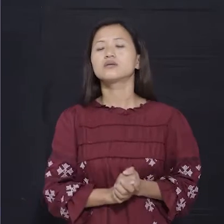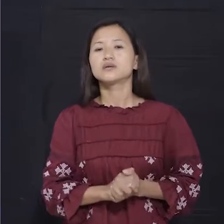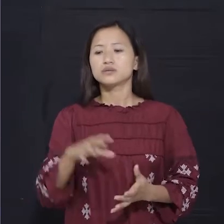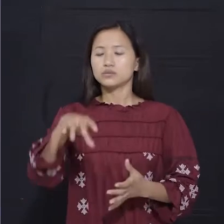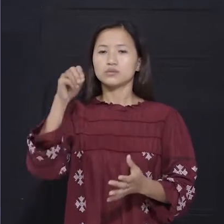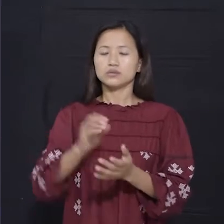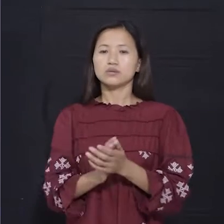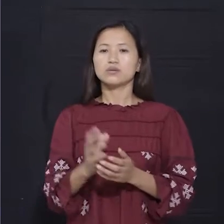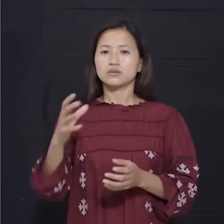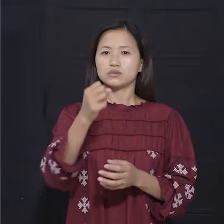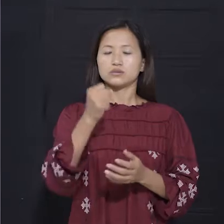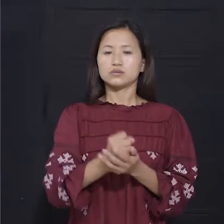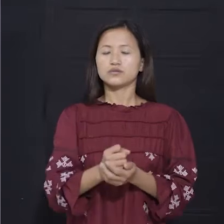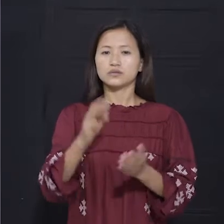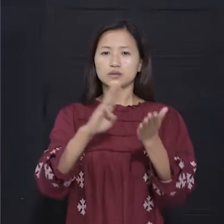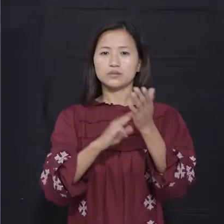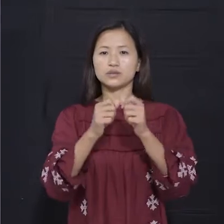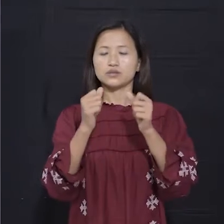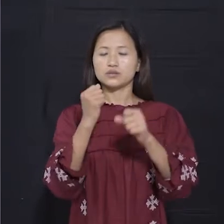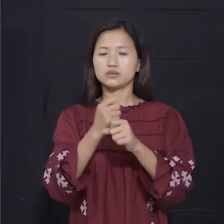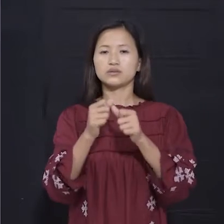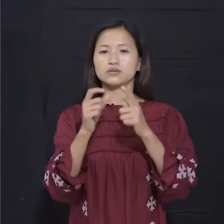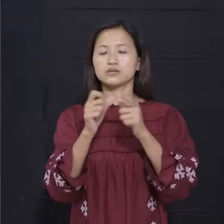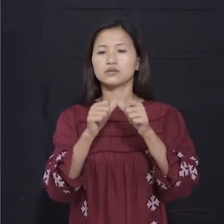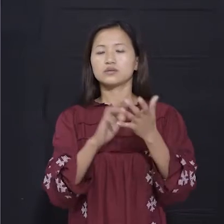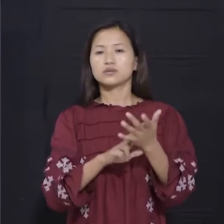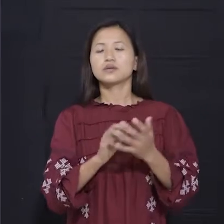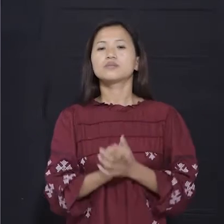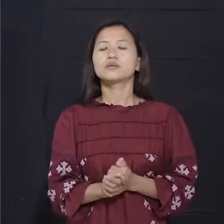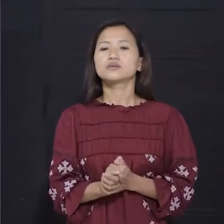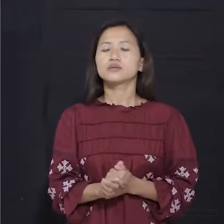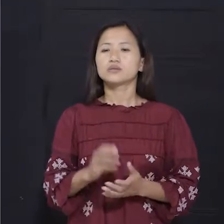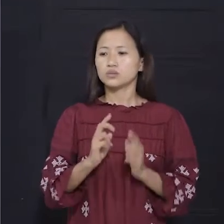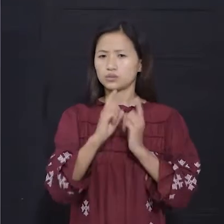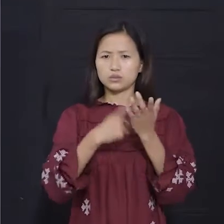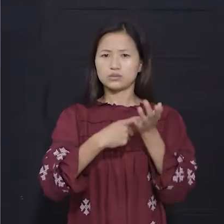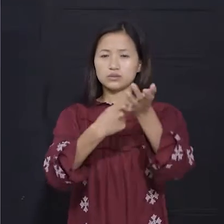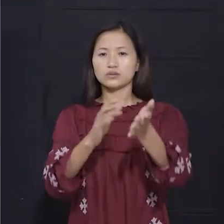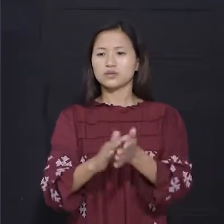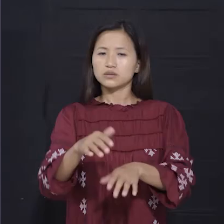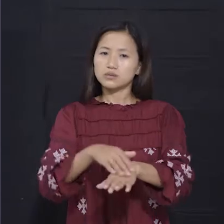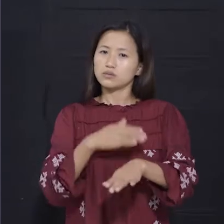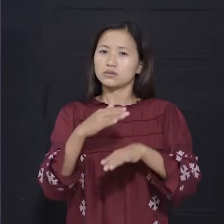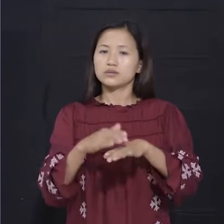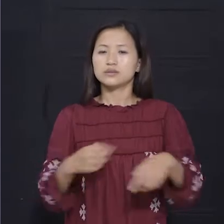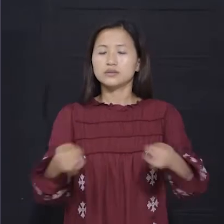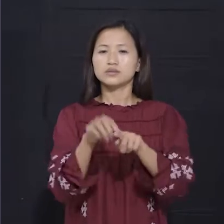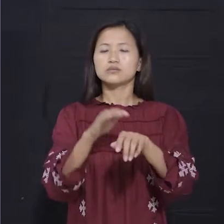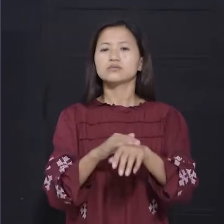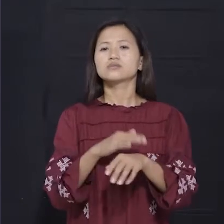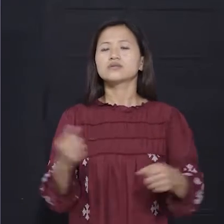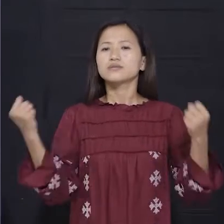took control over this Magadha, he became the ruler of this Magadha, and then slowly and slowly he defeated